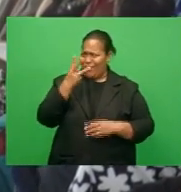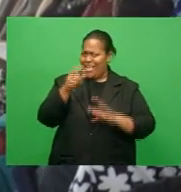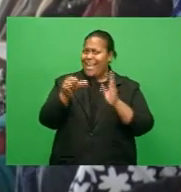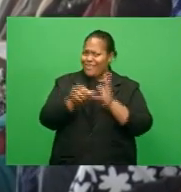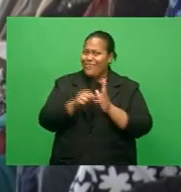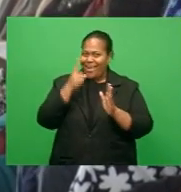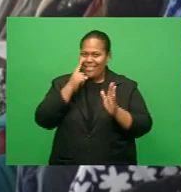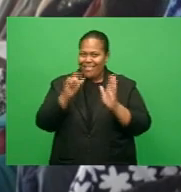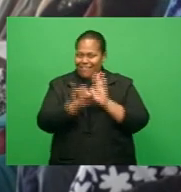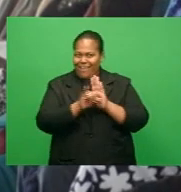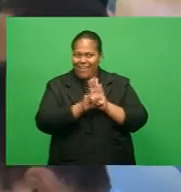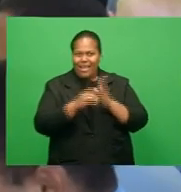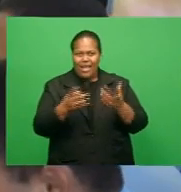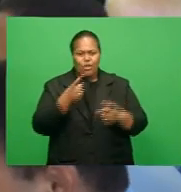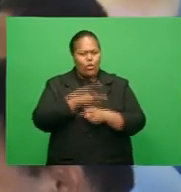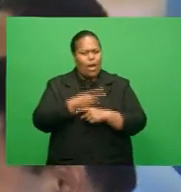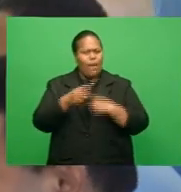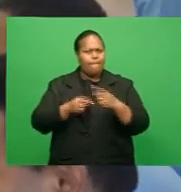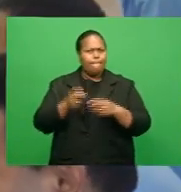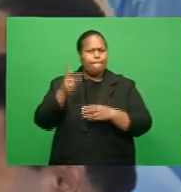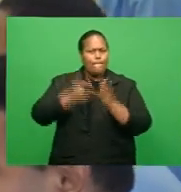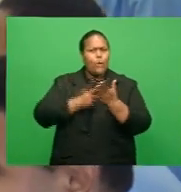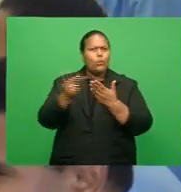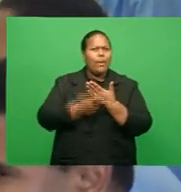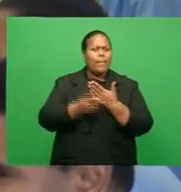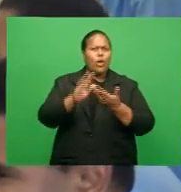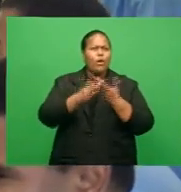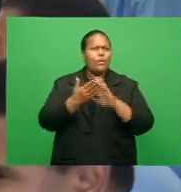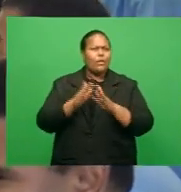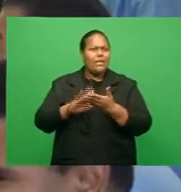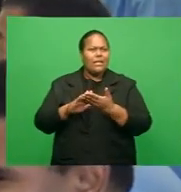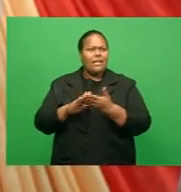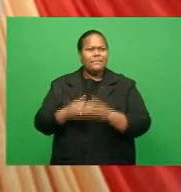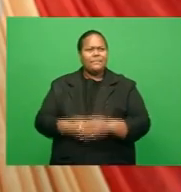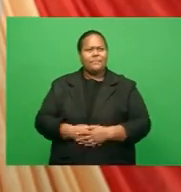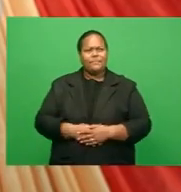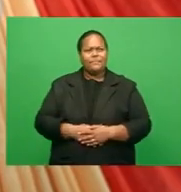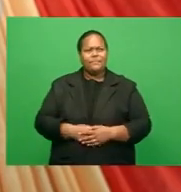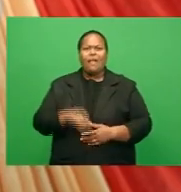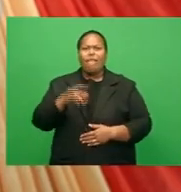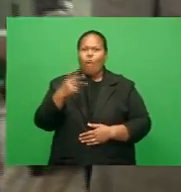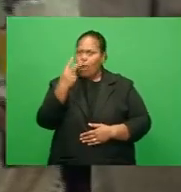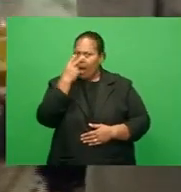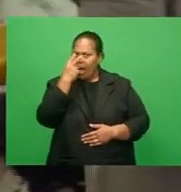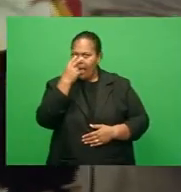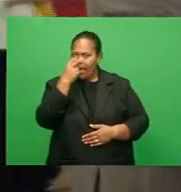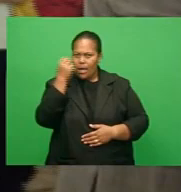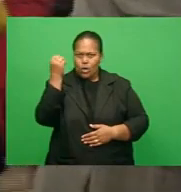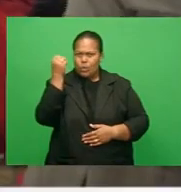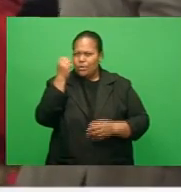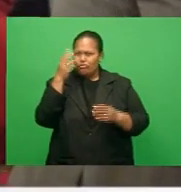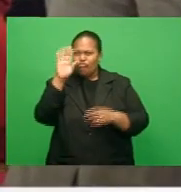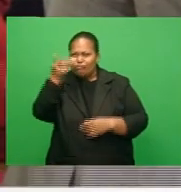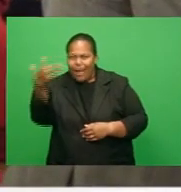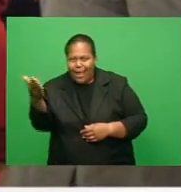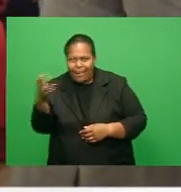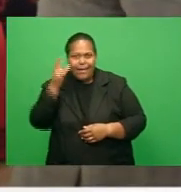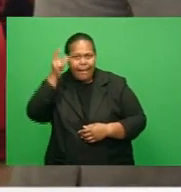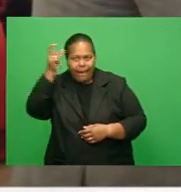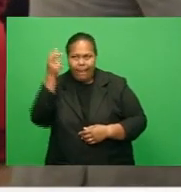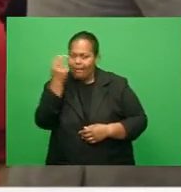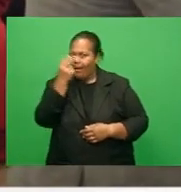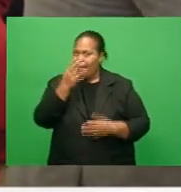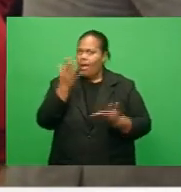I'm talking about your programs in the community for eye screening and eye care awareness. It also accommodates